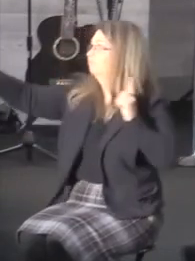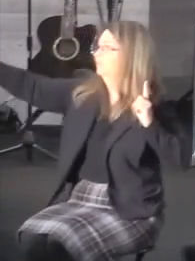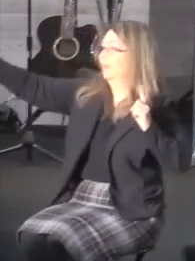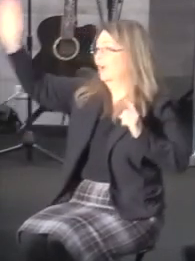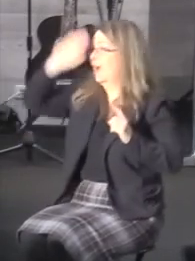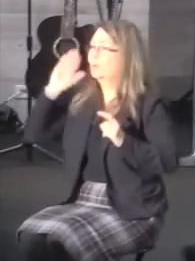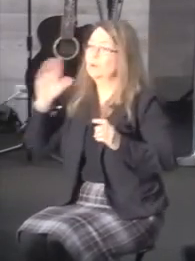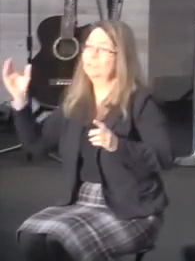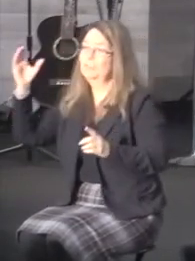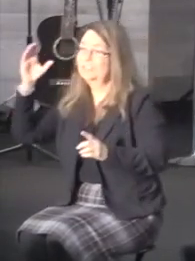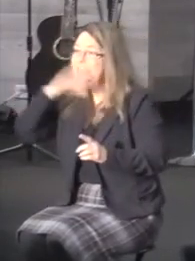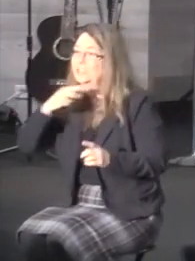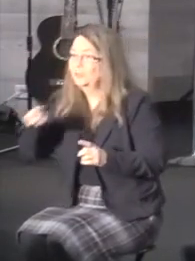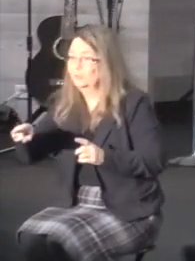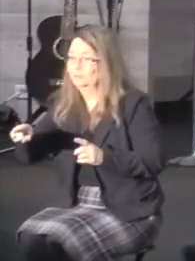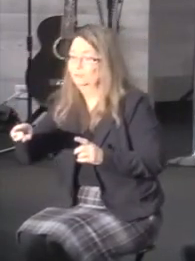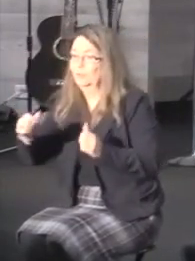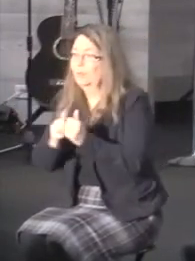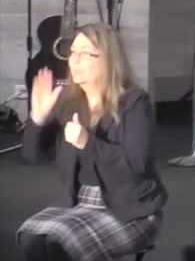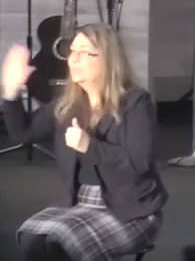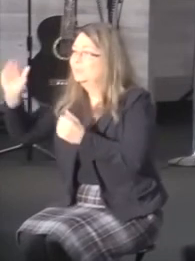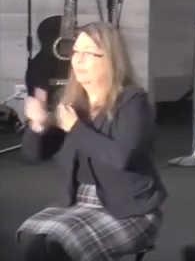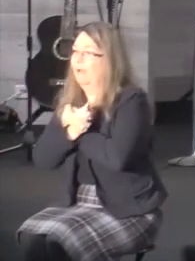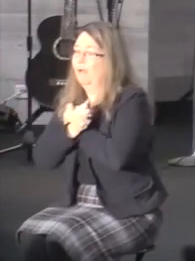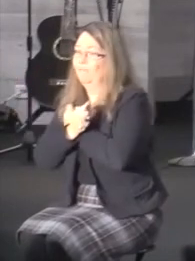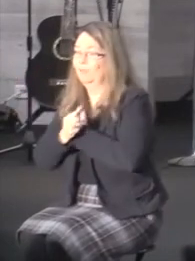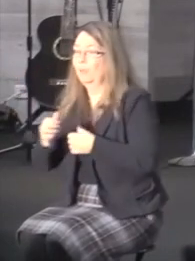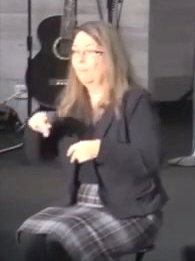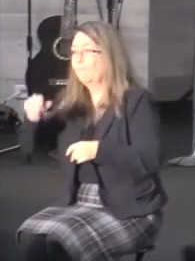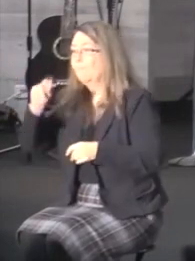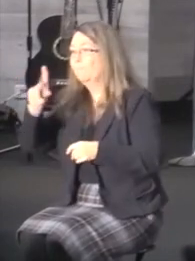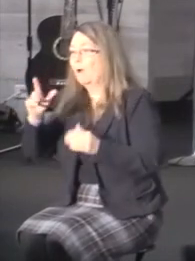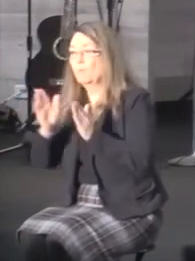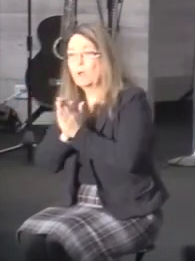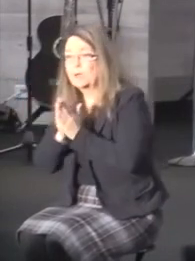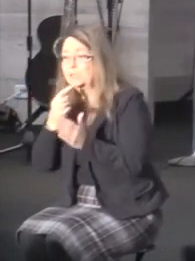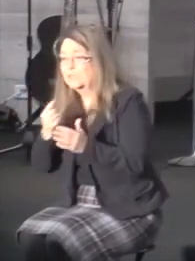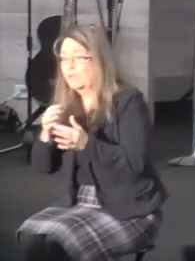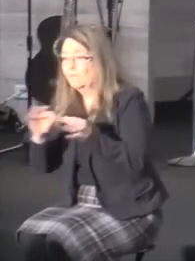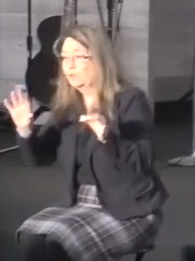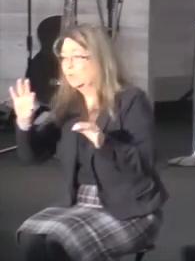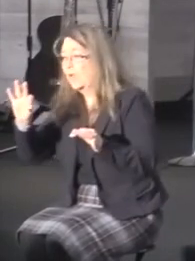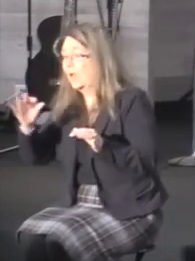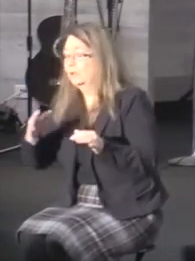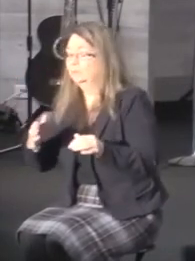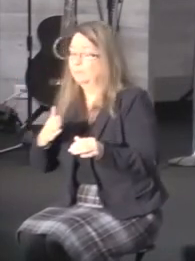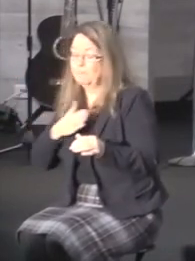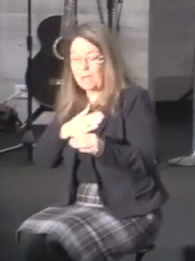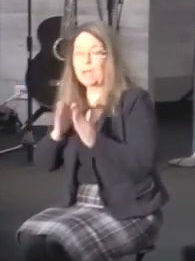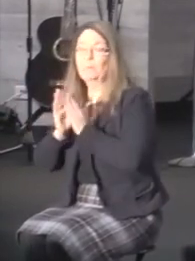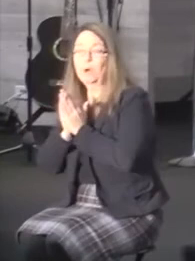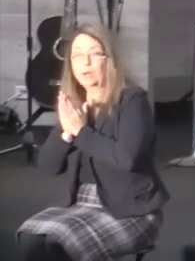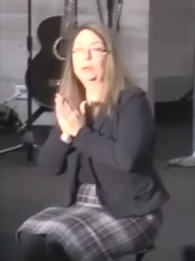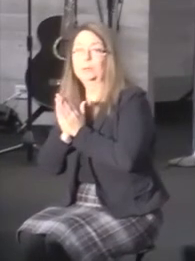you down with his love. And then Paul offers up this prayer. He says in verse 9, and it is my prayer.